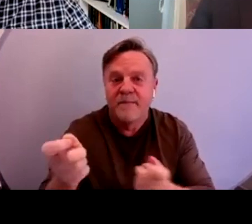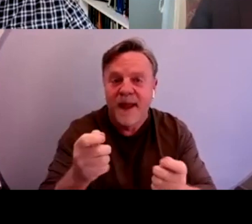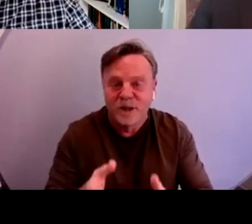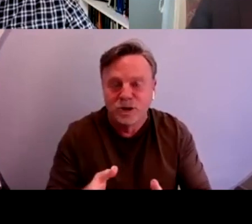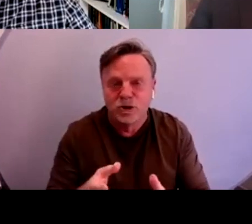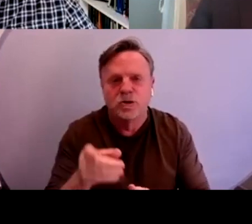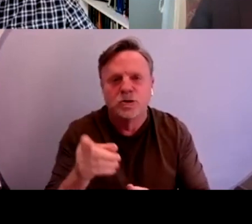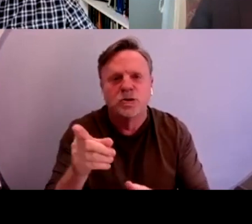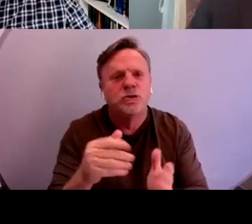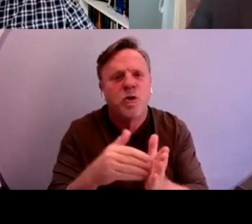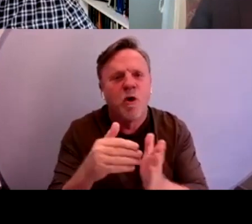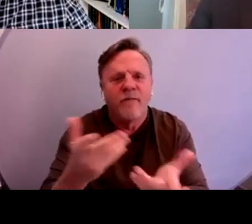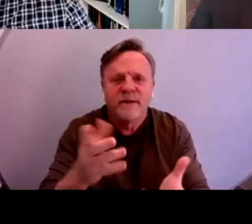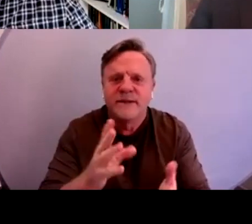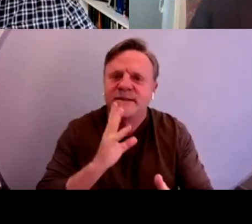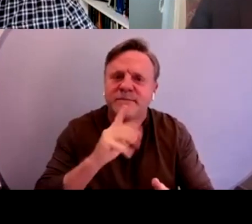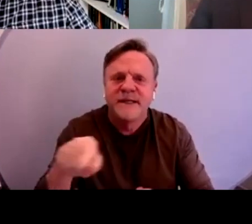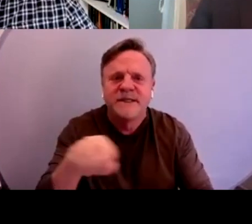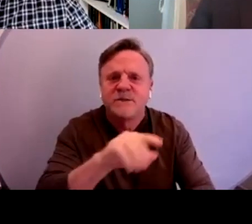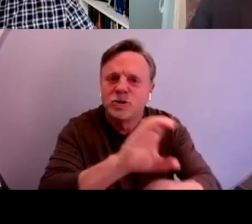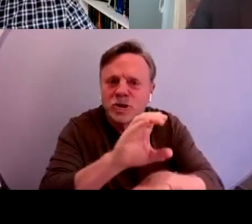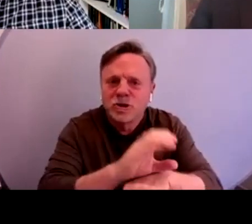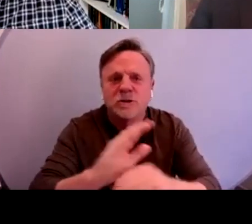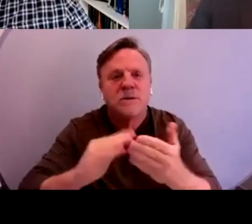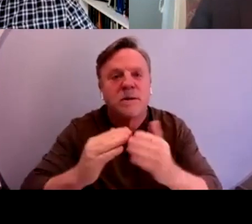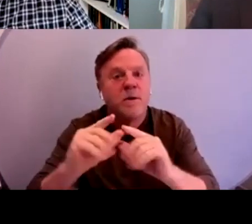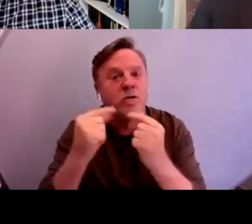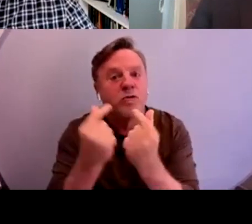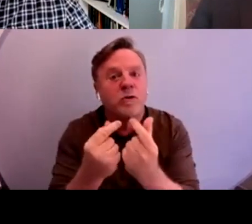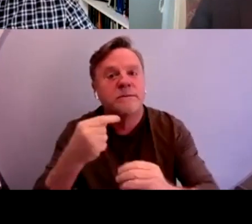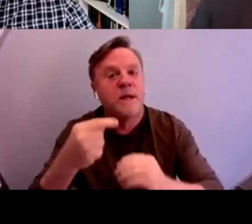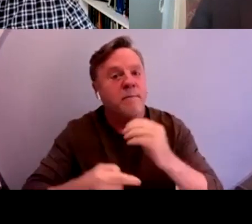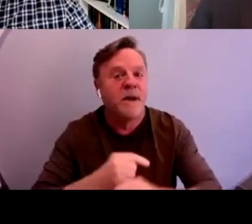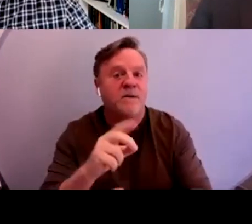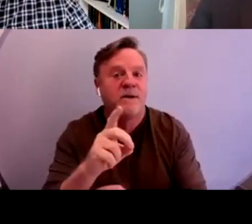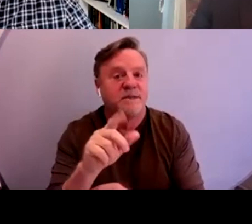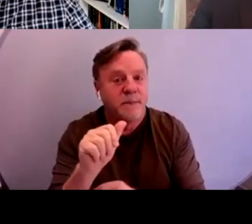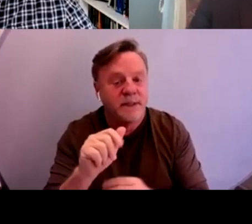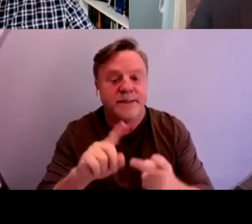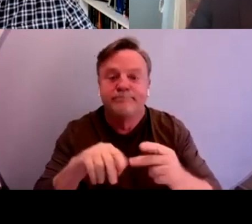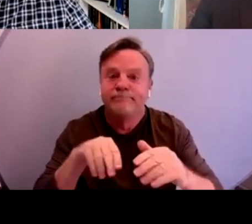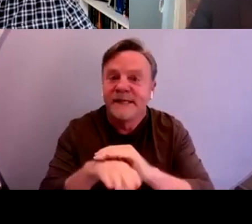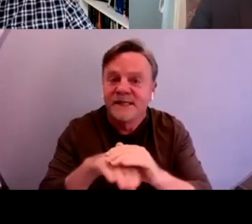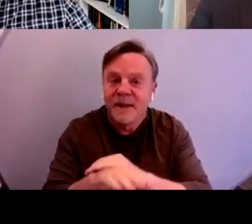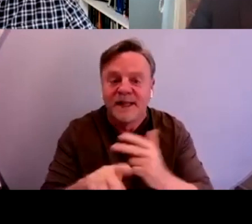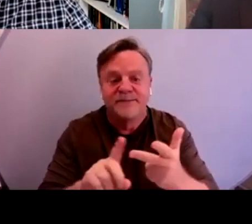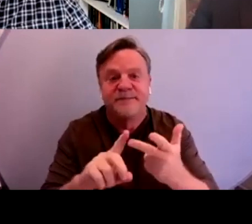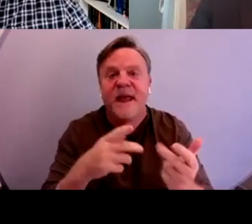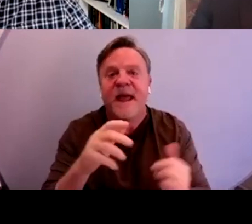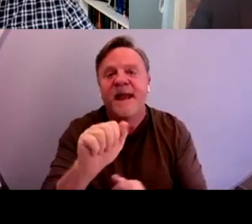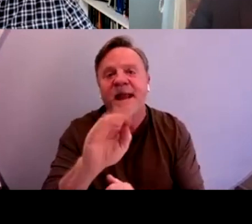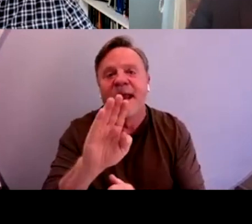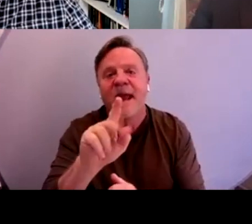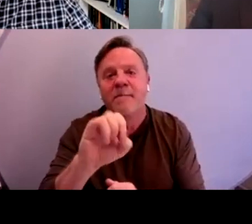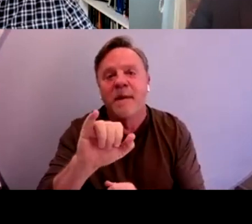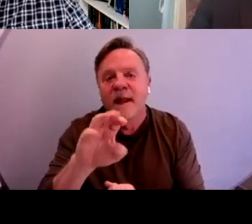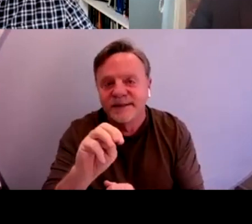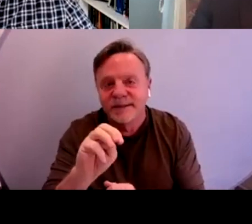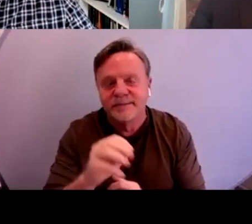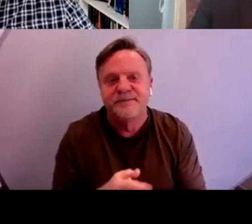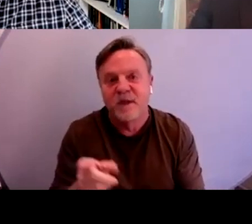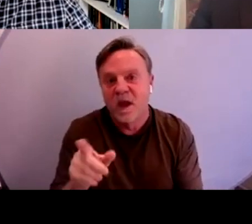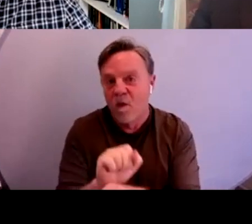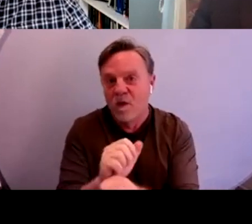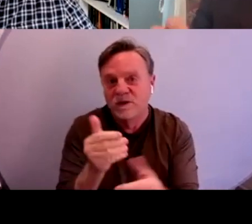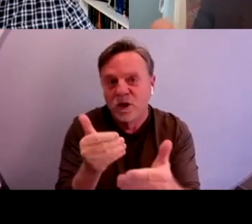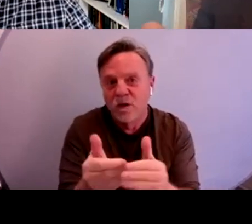speaks with churches and community groups about disability, accessibility, and ableism. She works